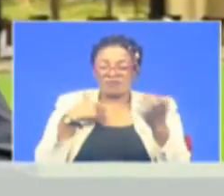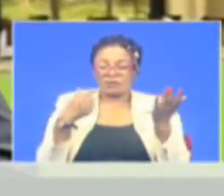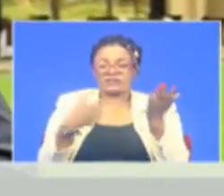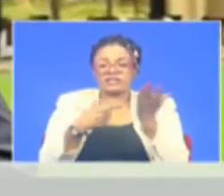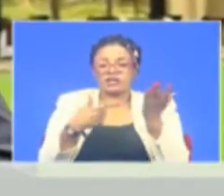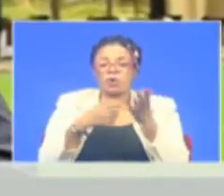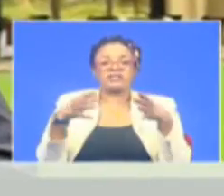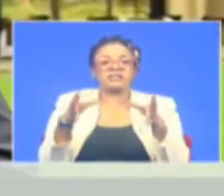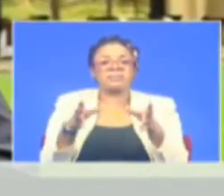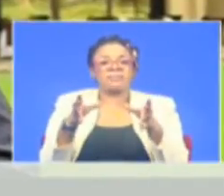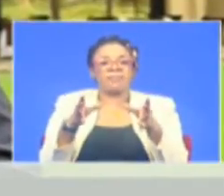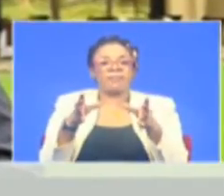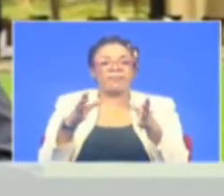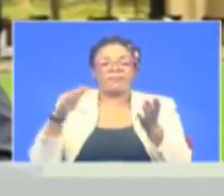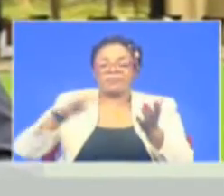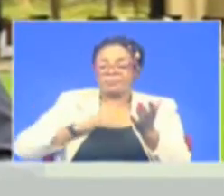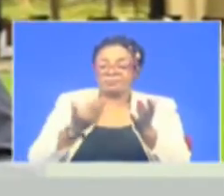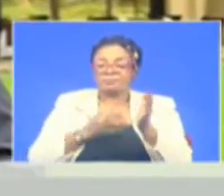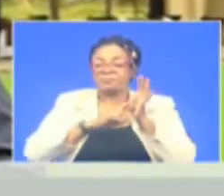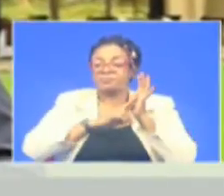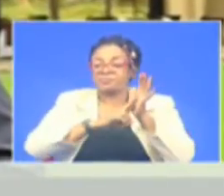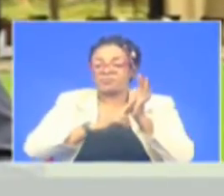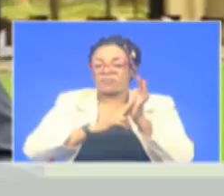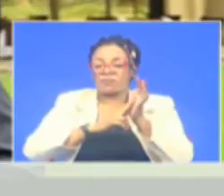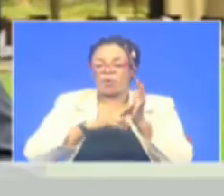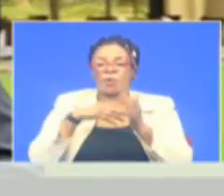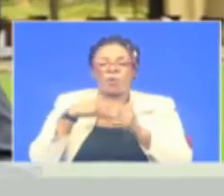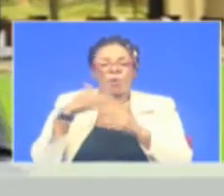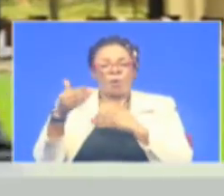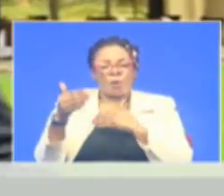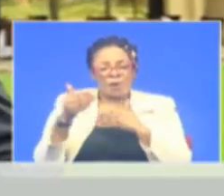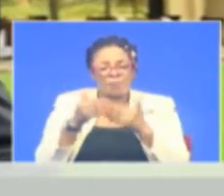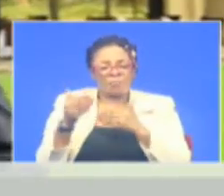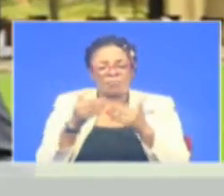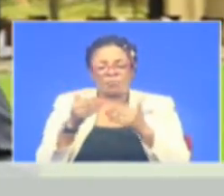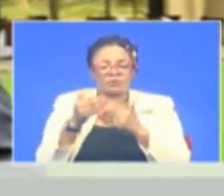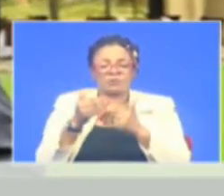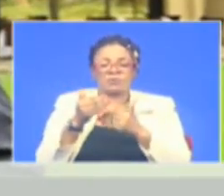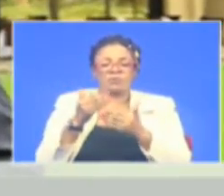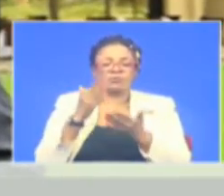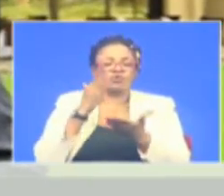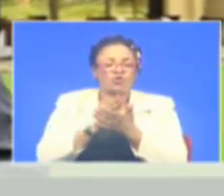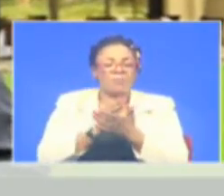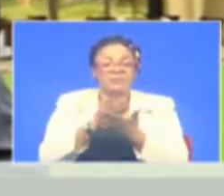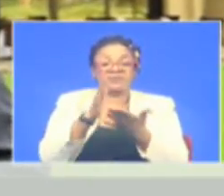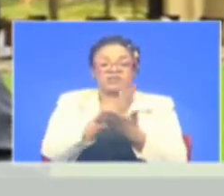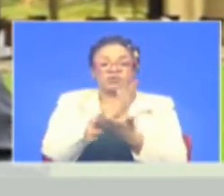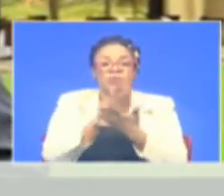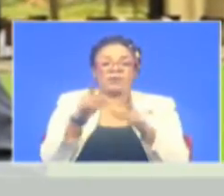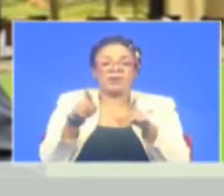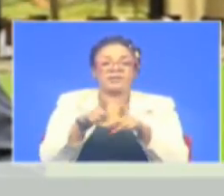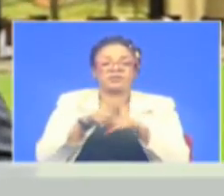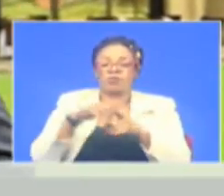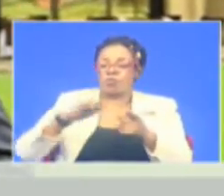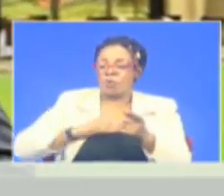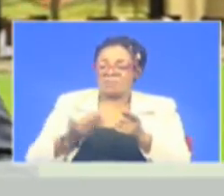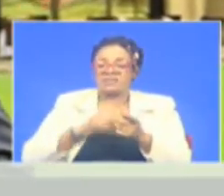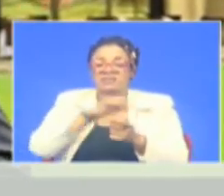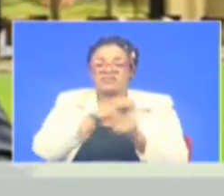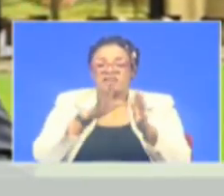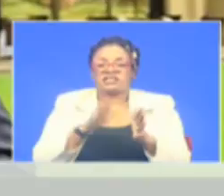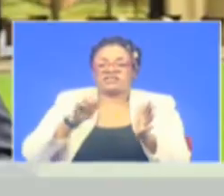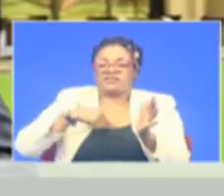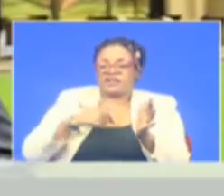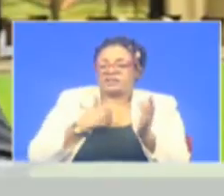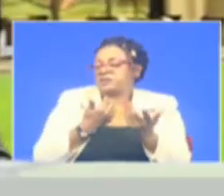of women representation almost cut short one of the sessions, as women governors believe that they are getting a raw deal out of the architecture of